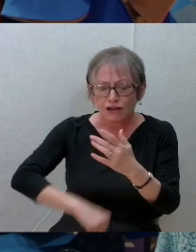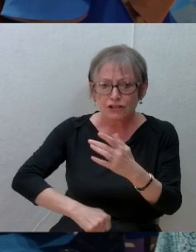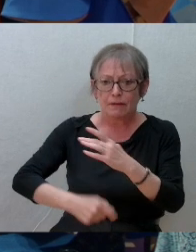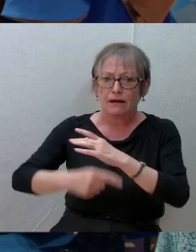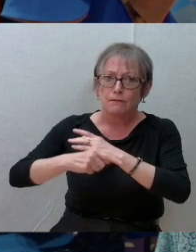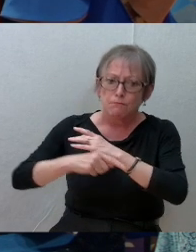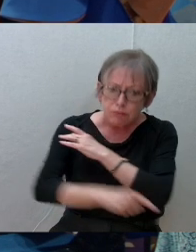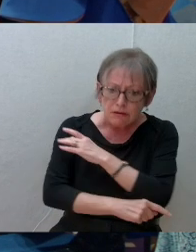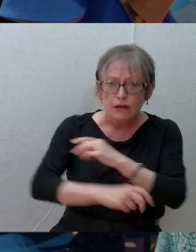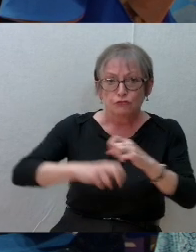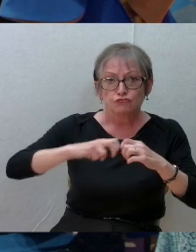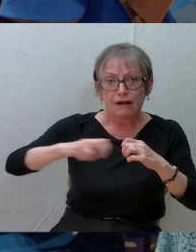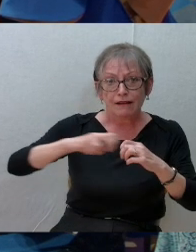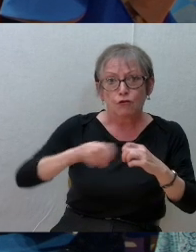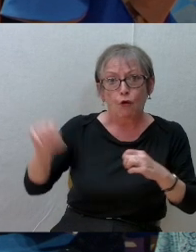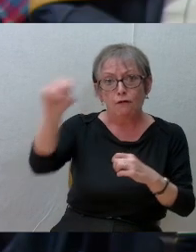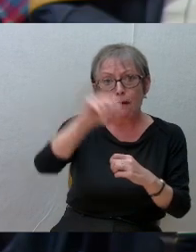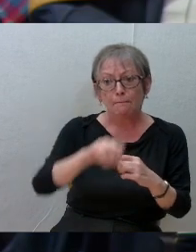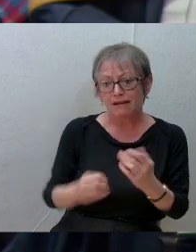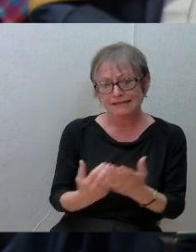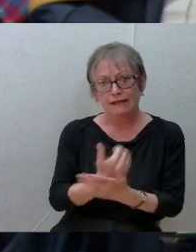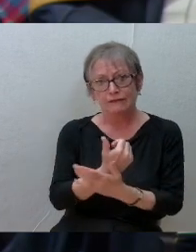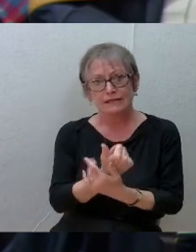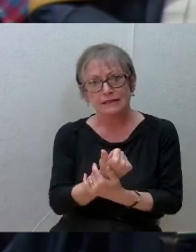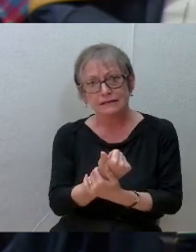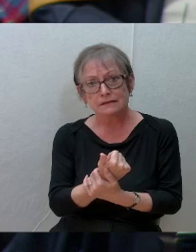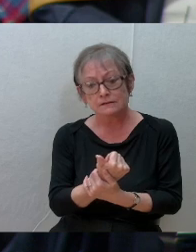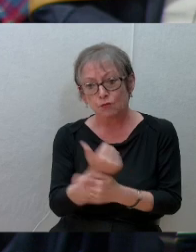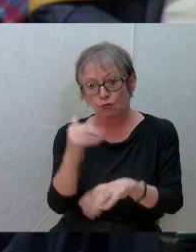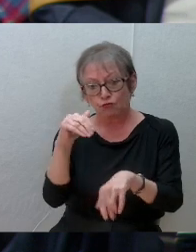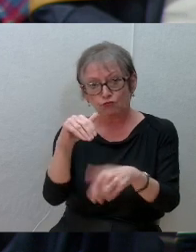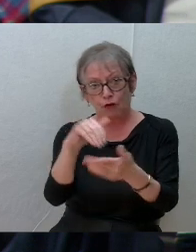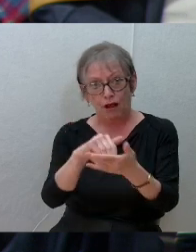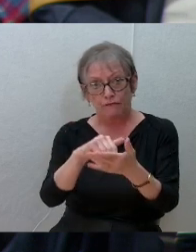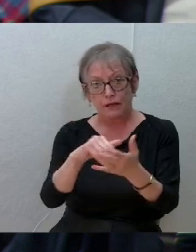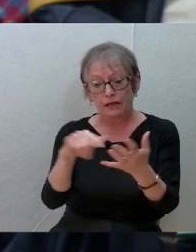across Europe in search of safety, arriving in Britain in